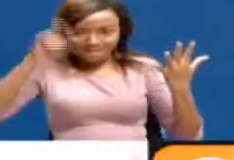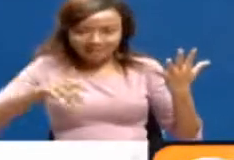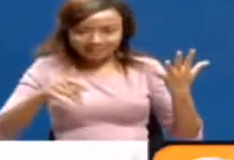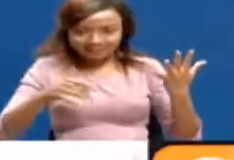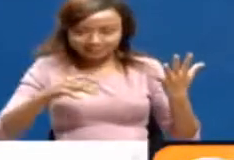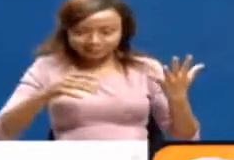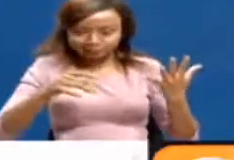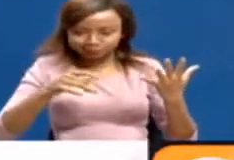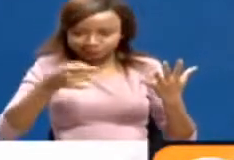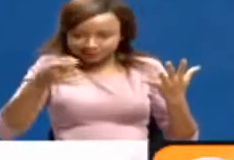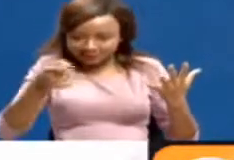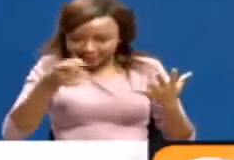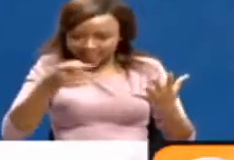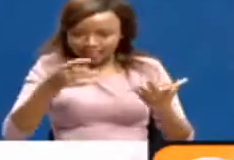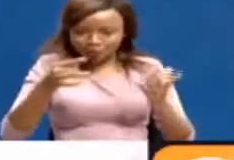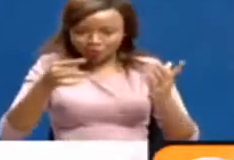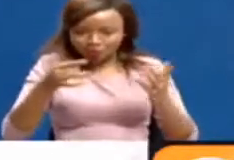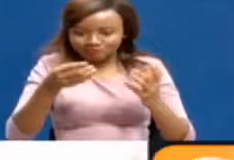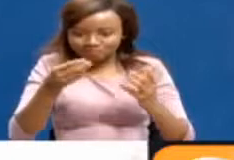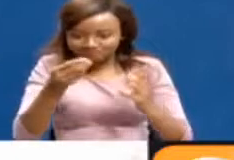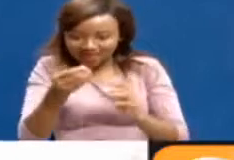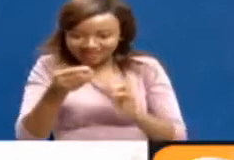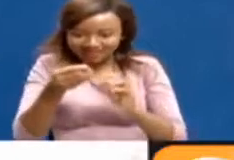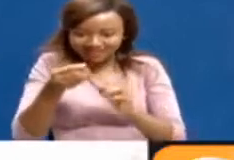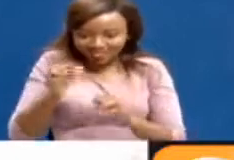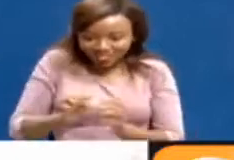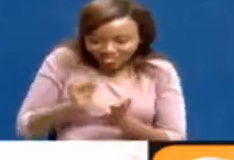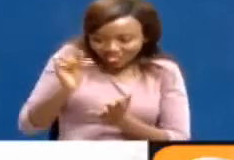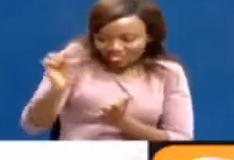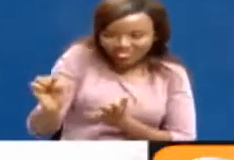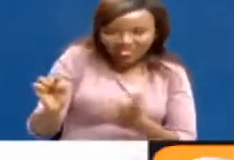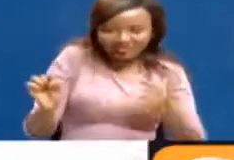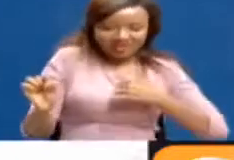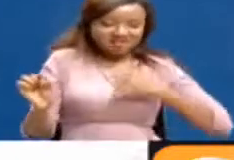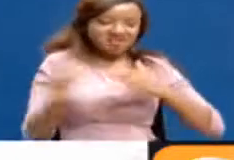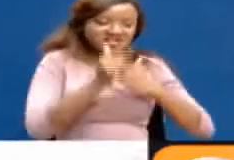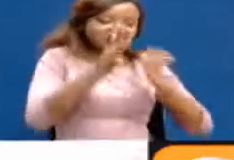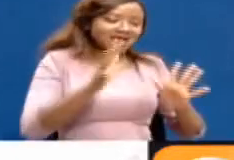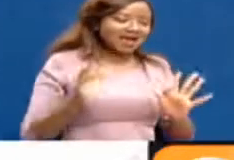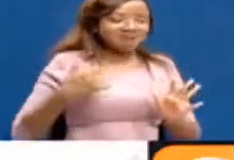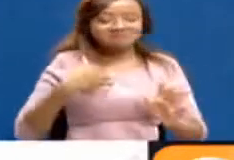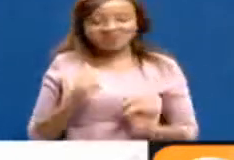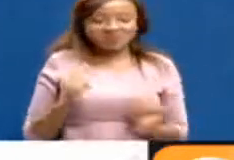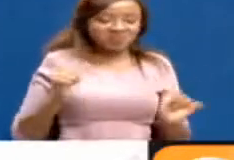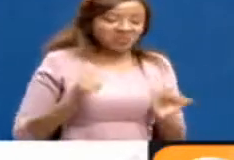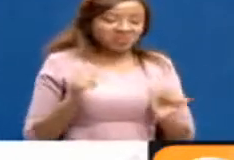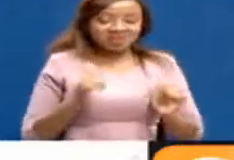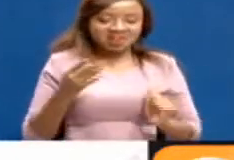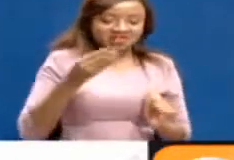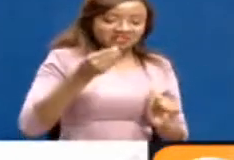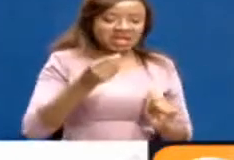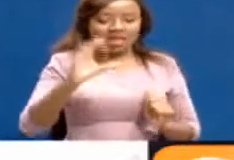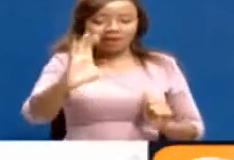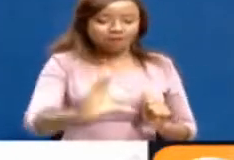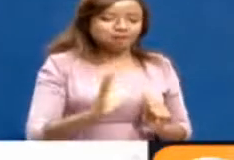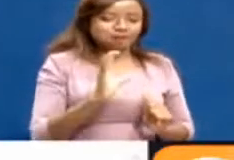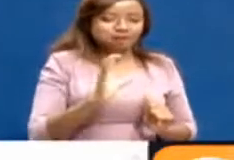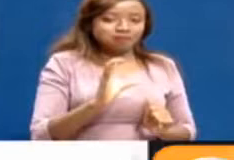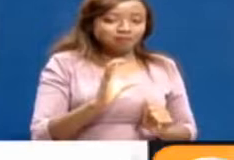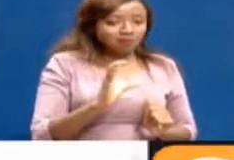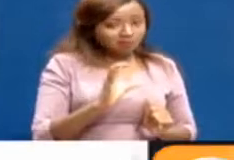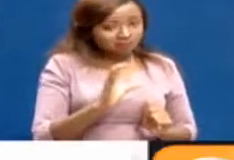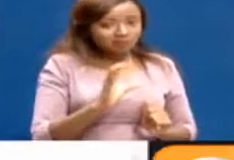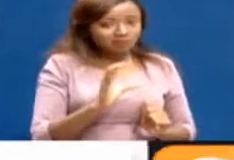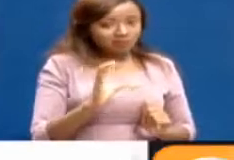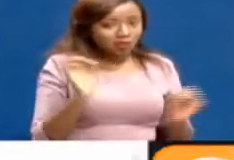should be able to, do with less. And for me as a leader then to say that I'm not willing. Jeff, in as much as the decision is not